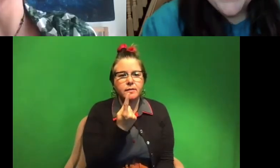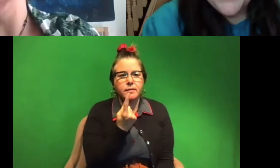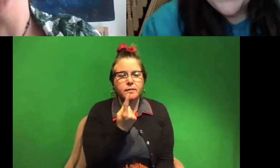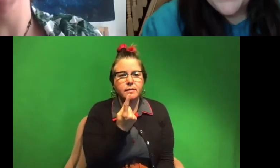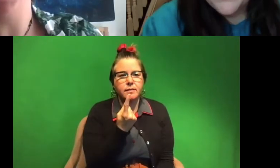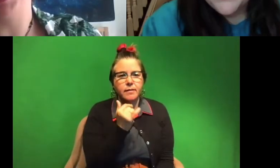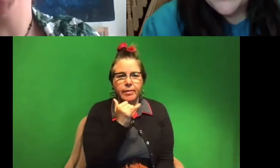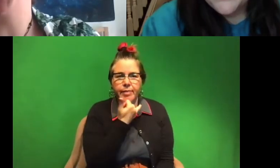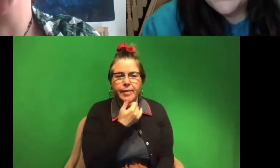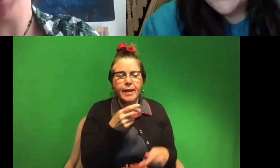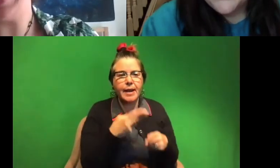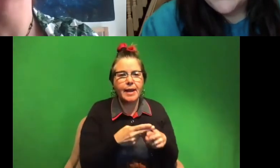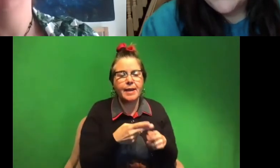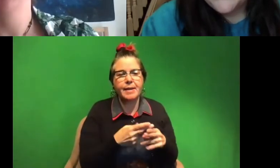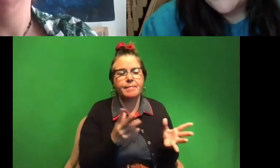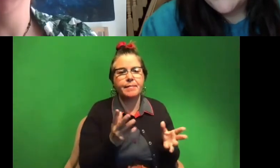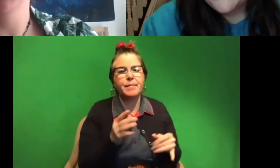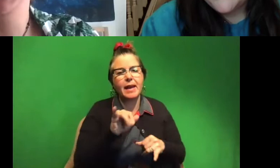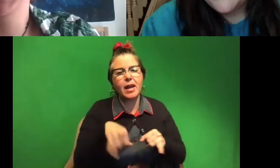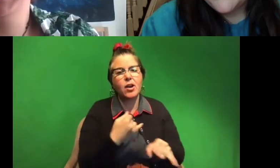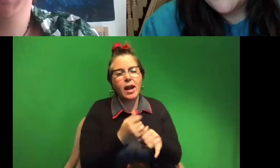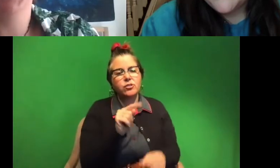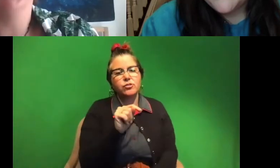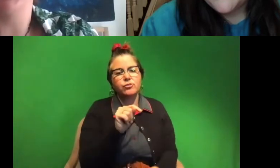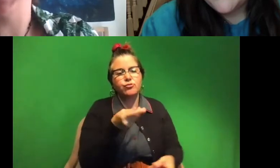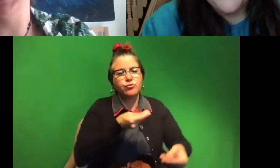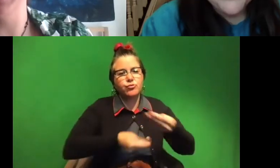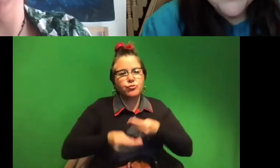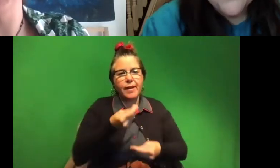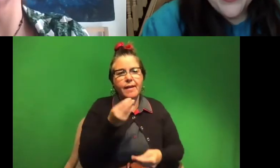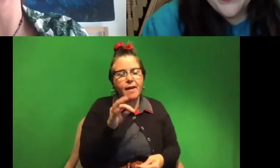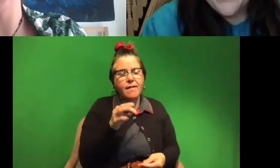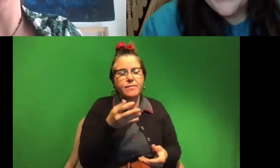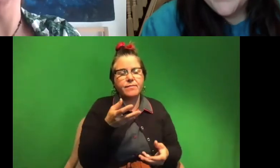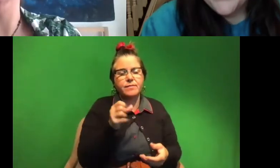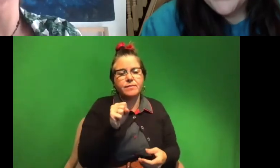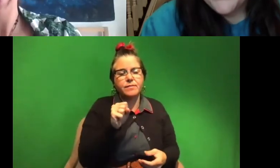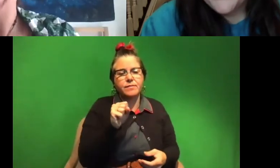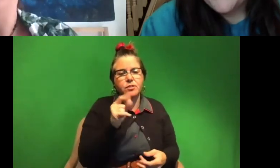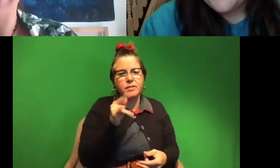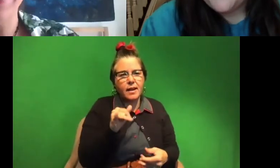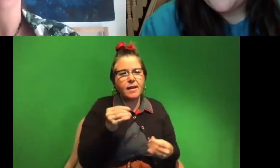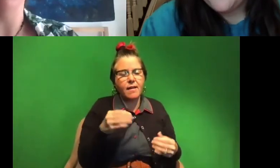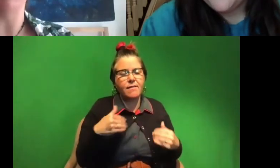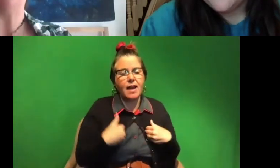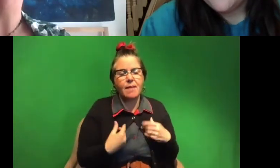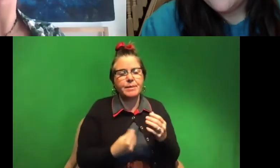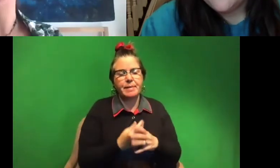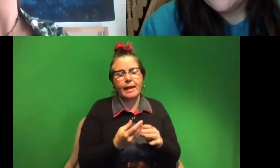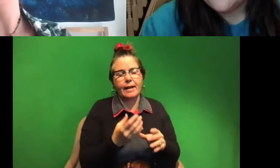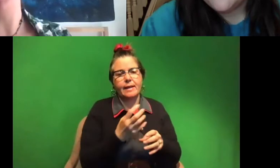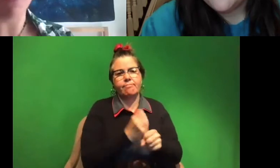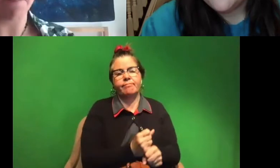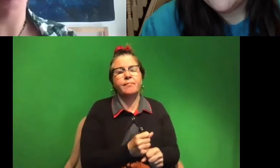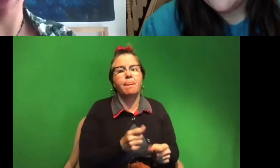the name. It's pretty much the International Trade Society of Animals and Plants. And that is the